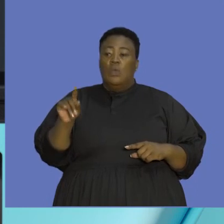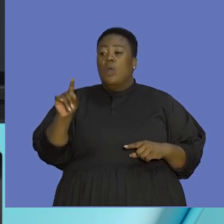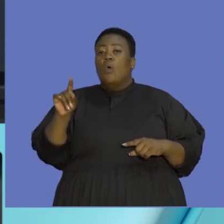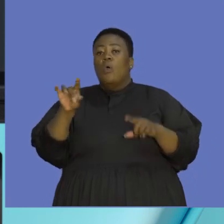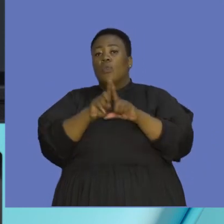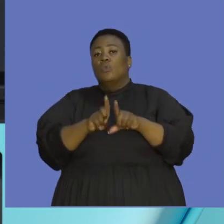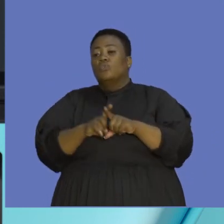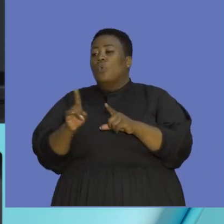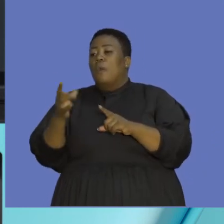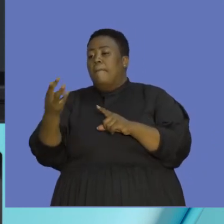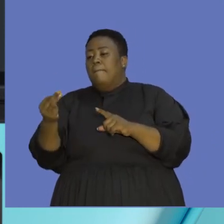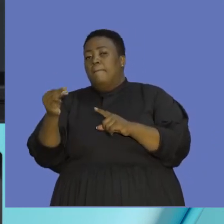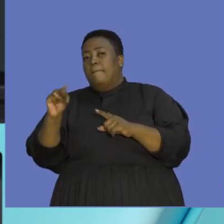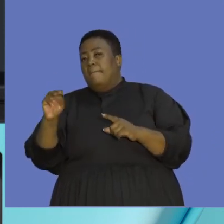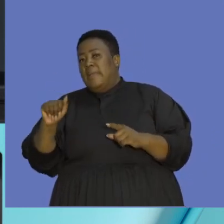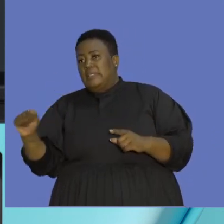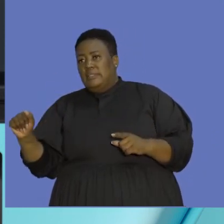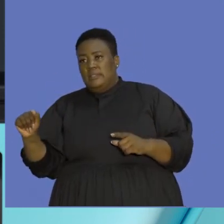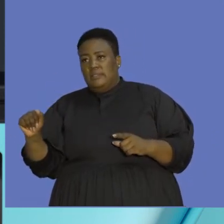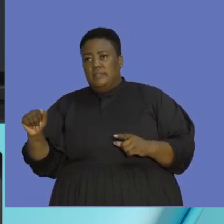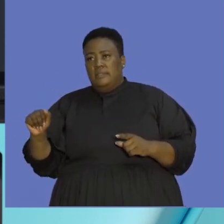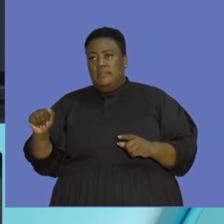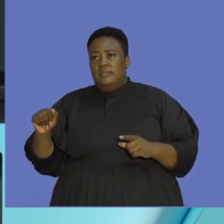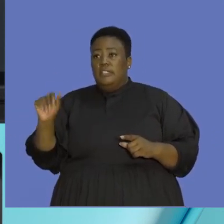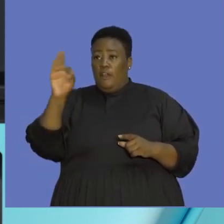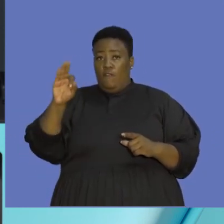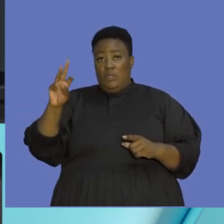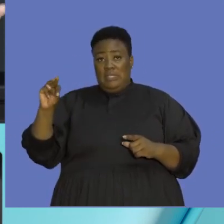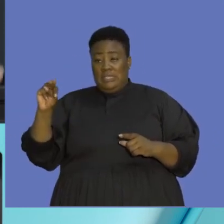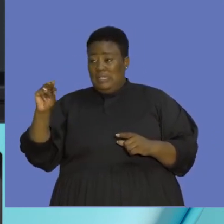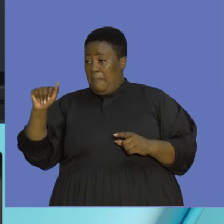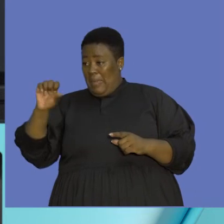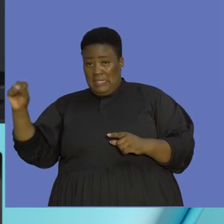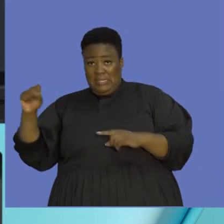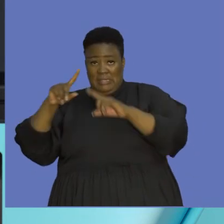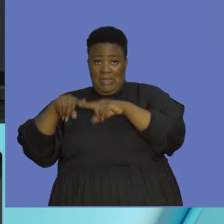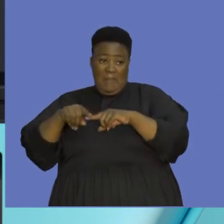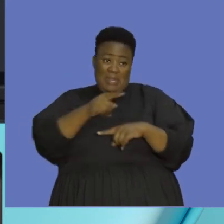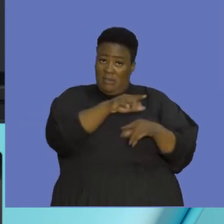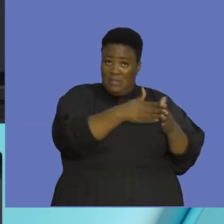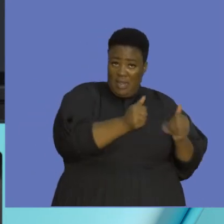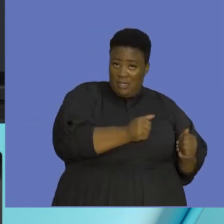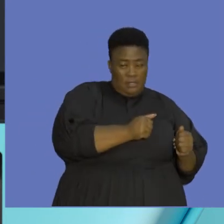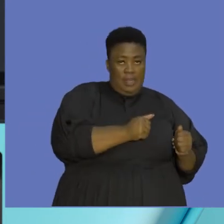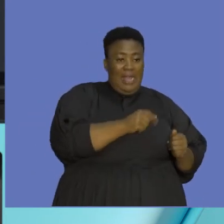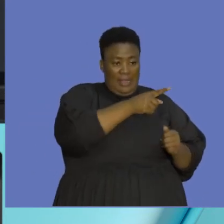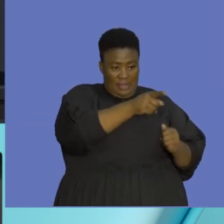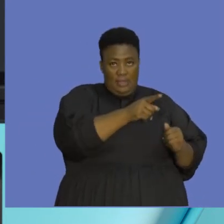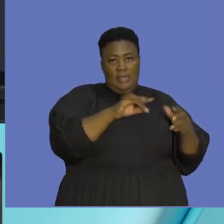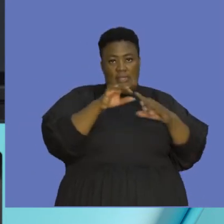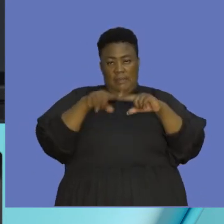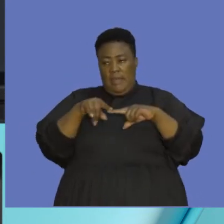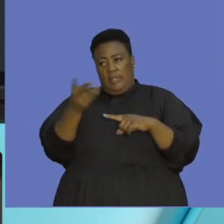on mass. Force and mass don't depend on acceleration. They determine the amount of